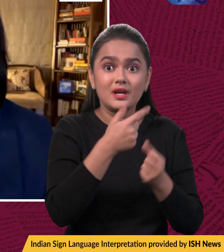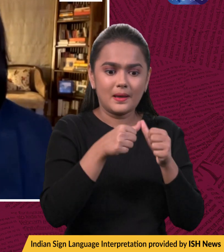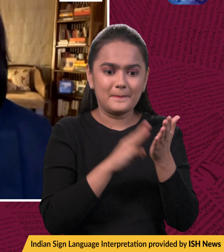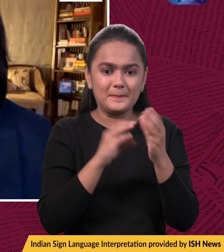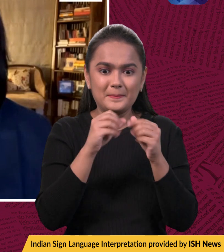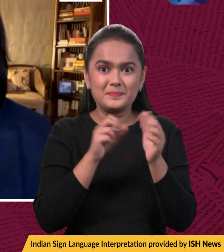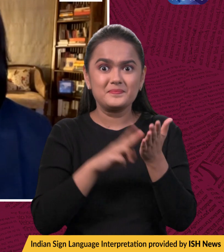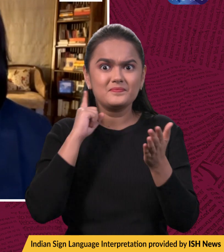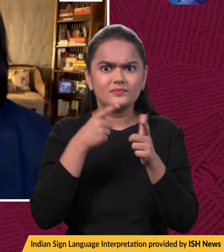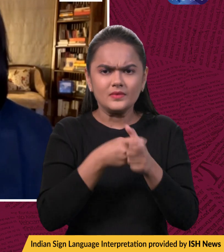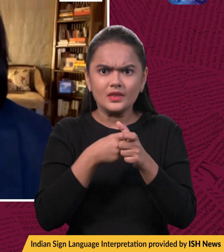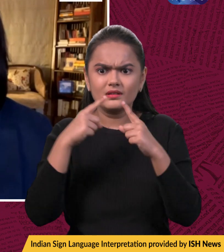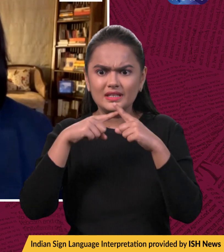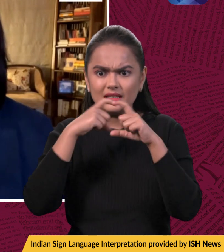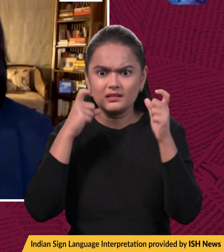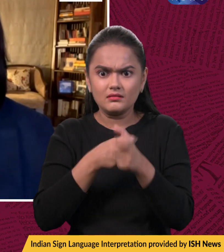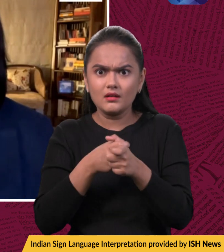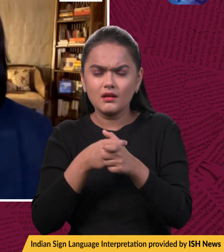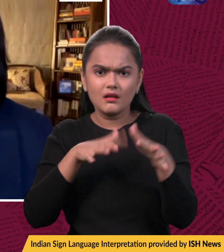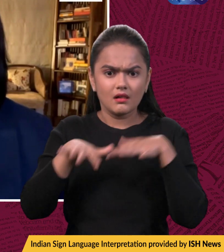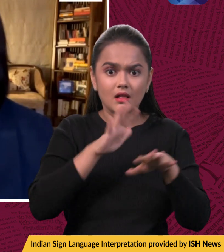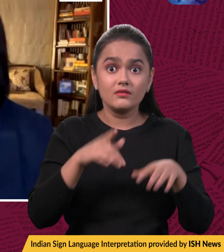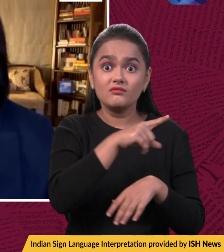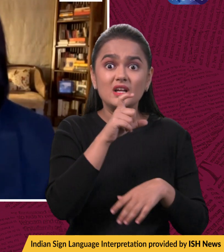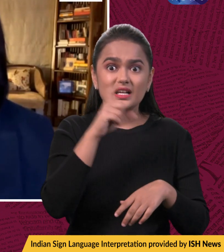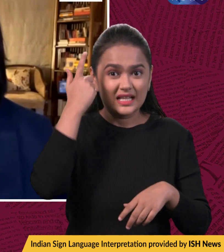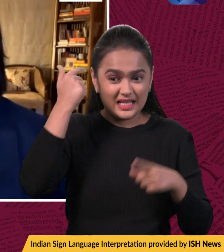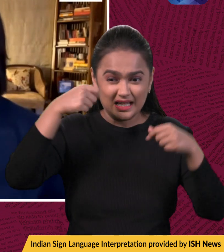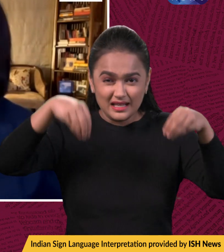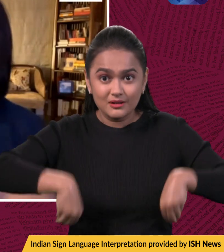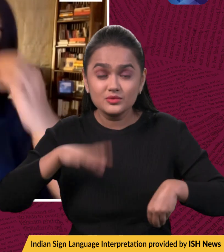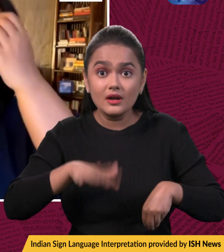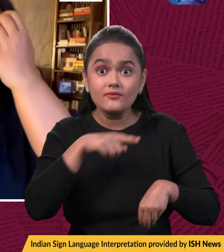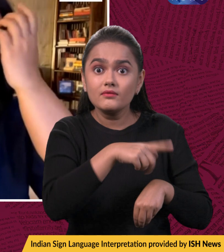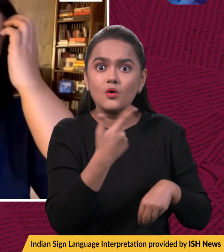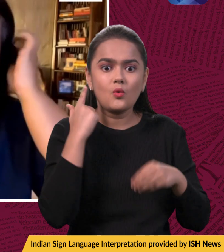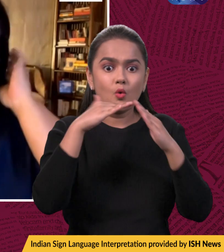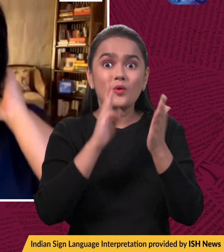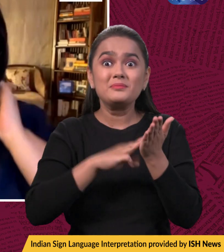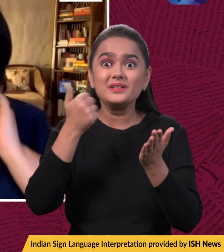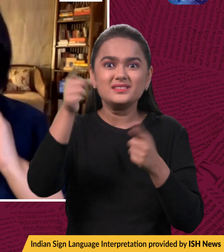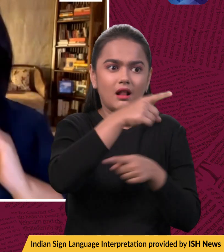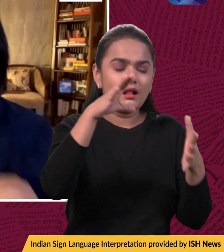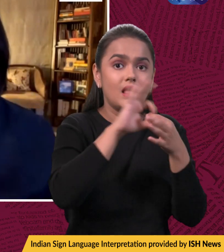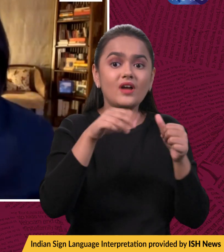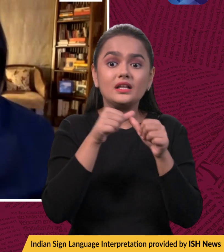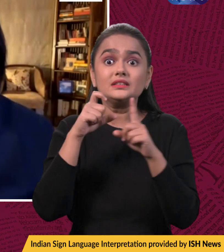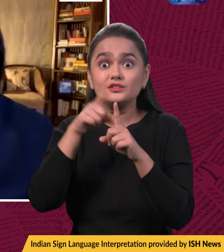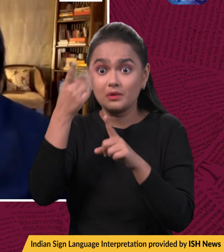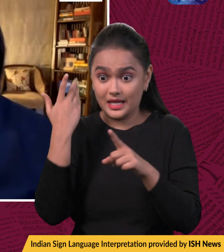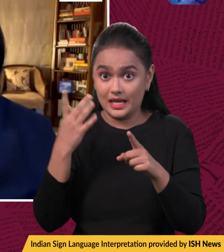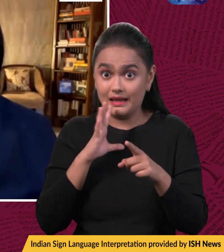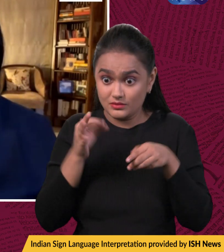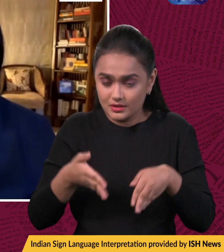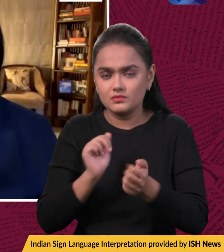the Ambani terror case and the allegations of corruption raised against him by former Home Minister of the state, Anil Deshmukh,